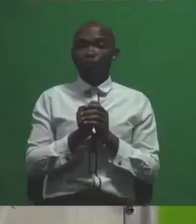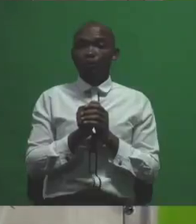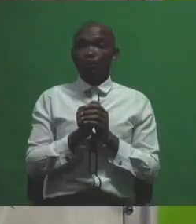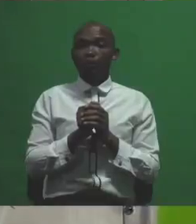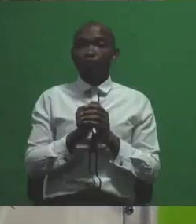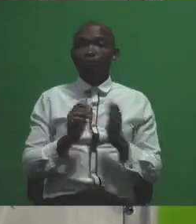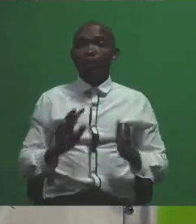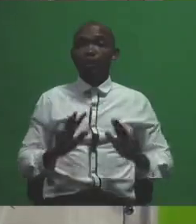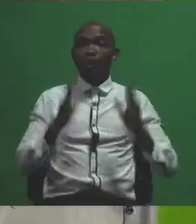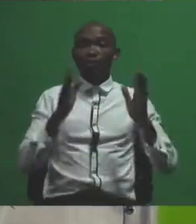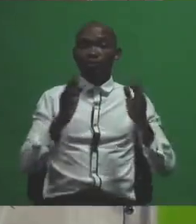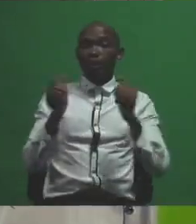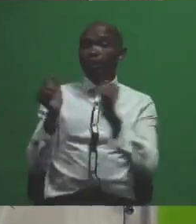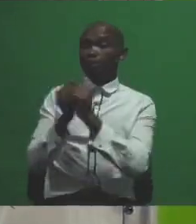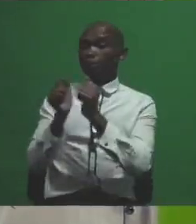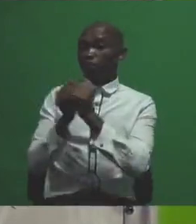properties.